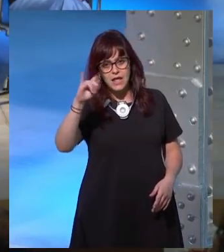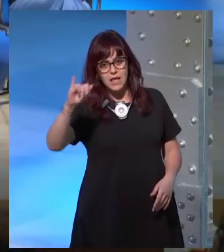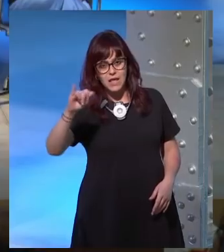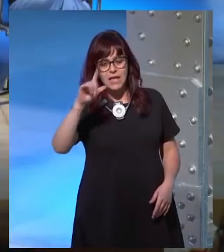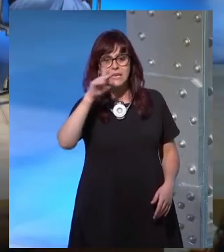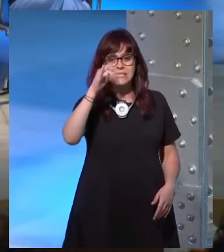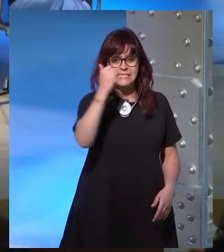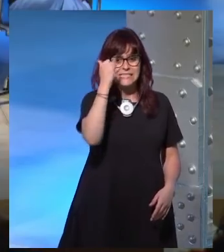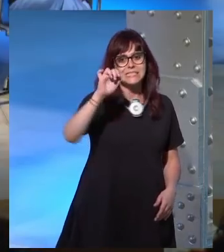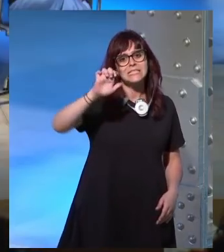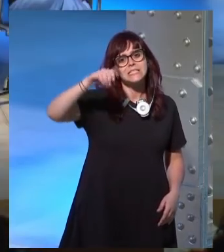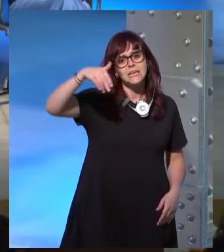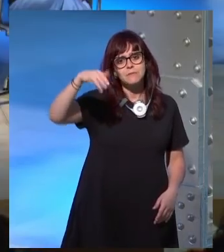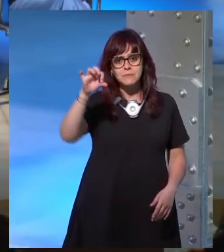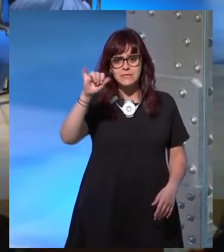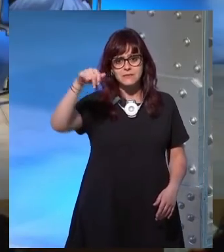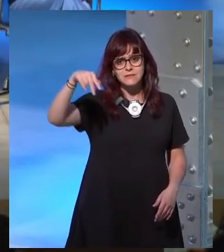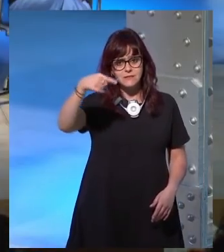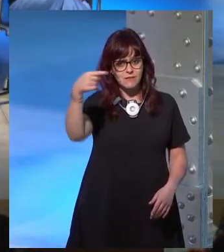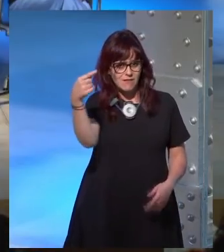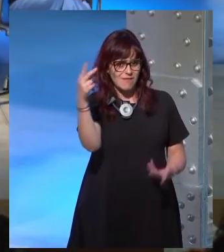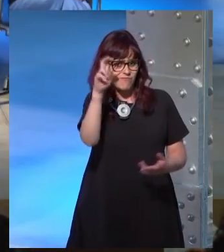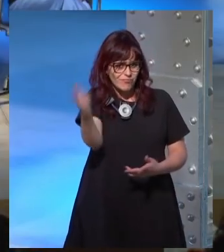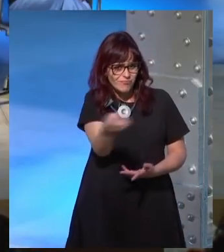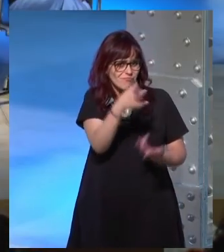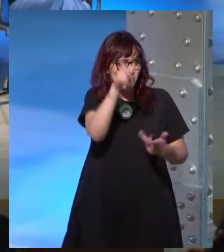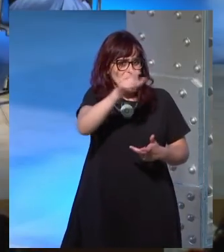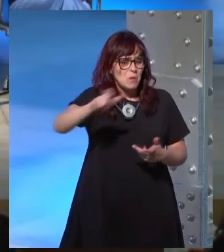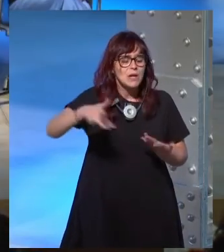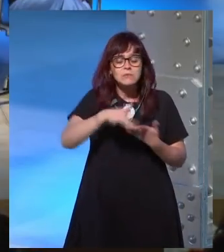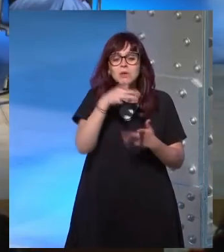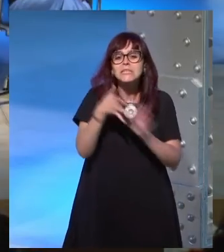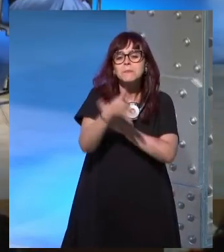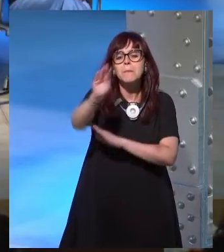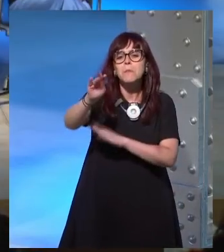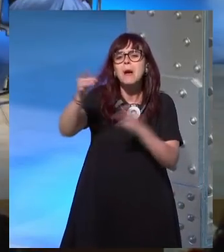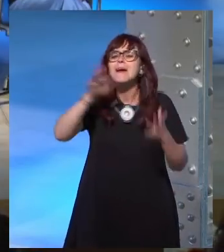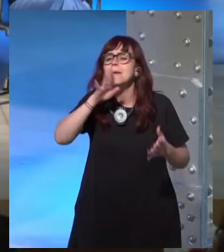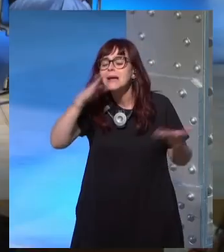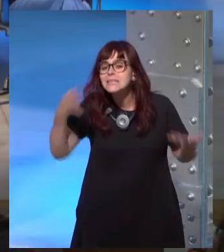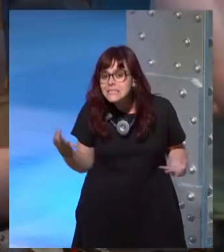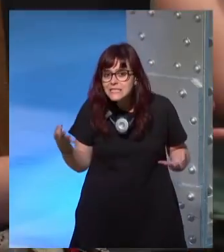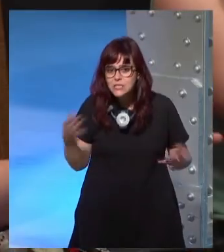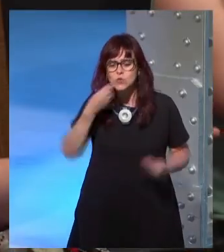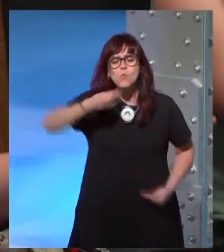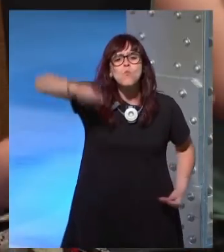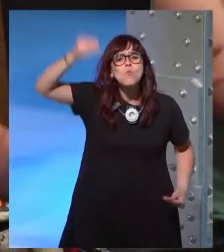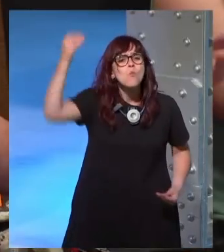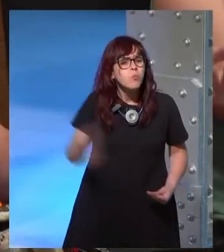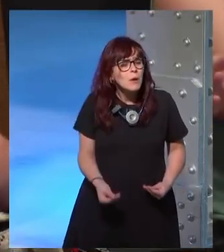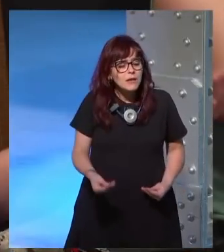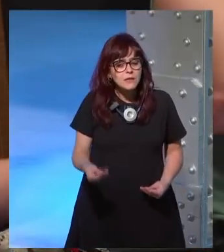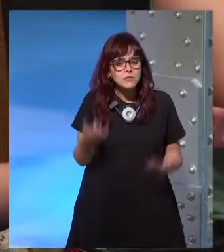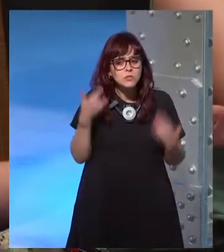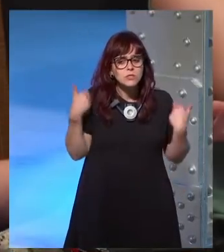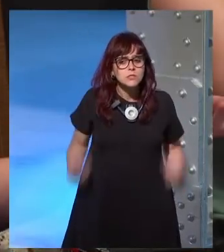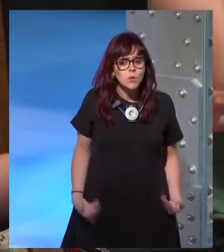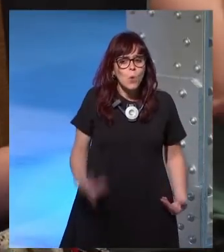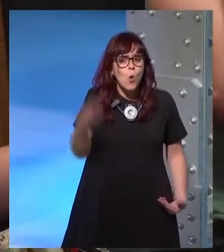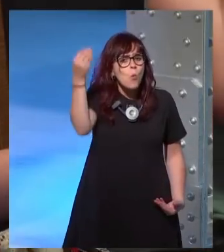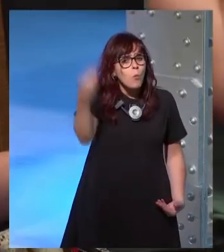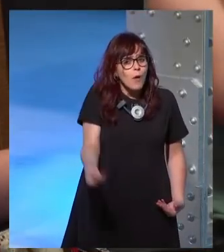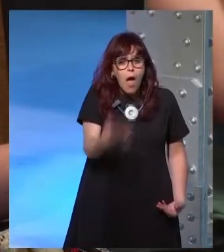Aleki Jemsi, writers like them. What do you think is happening? Are they really